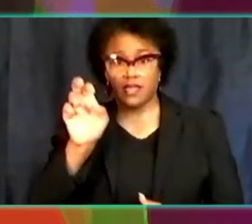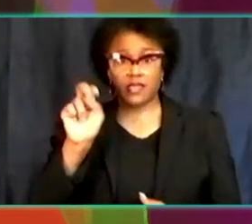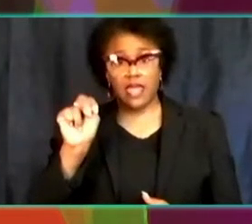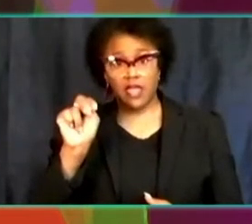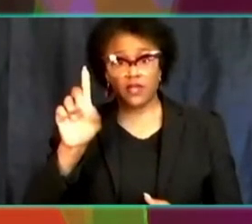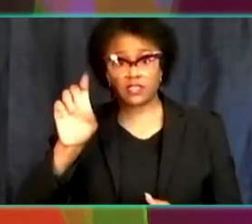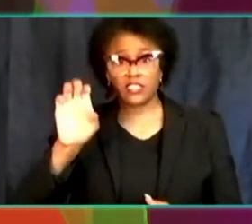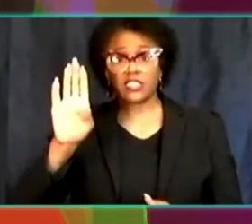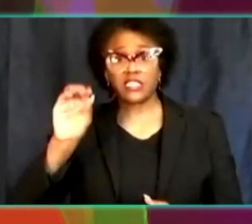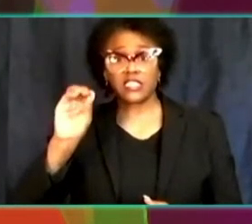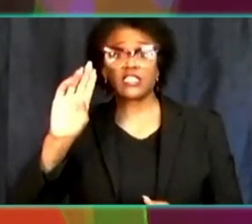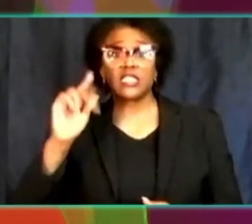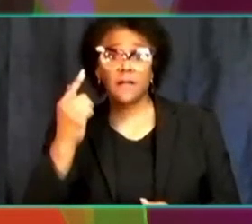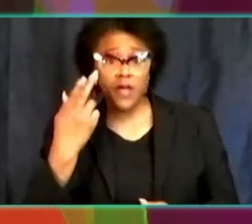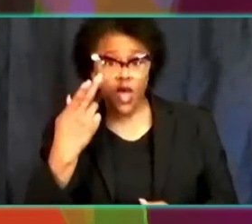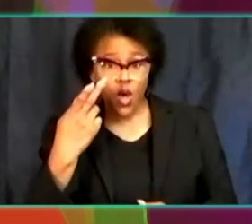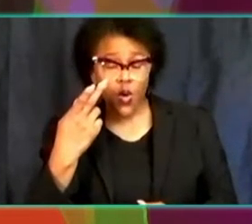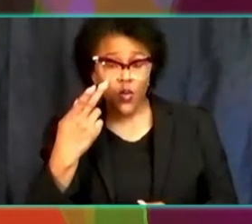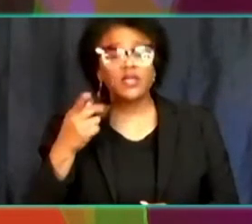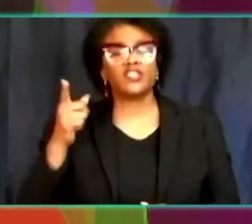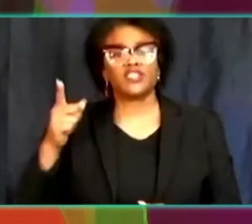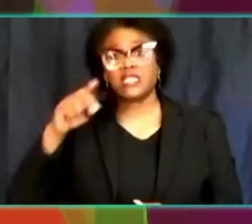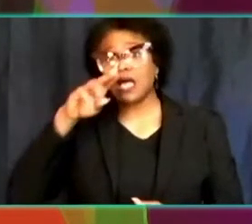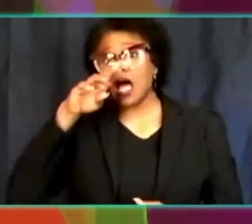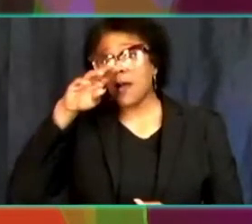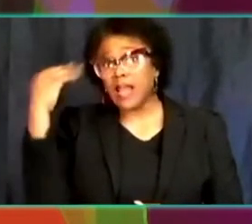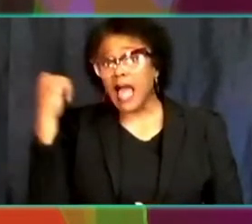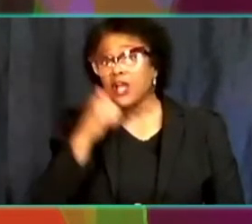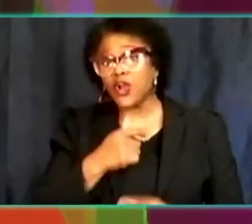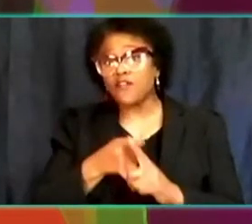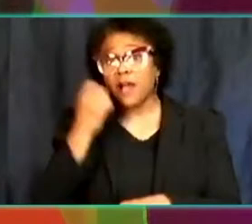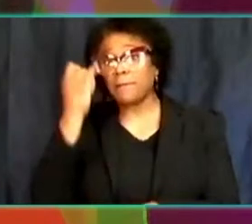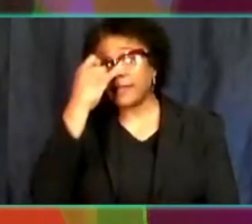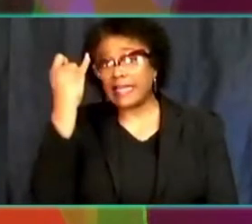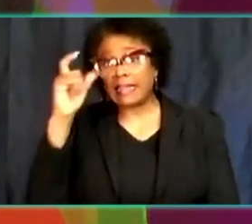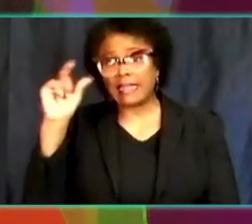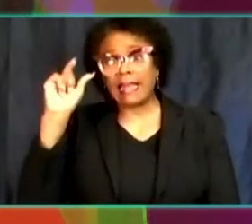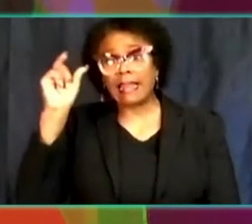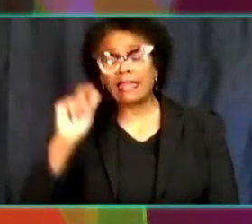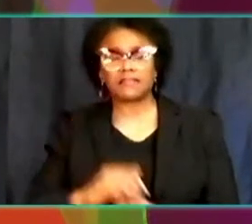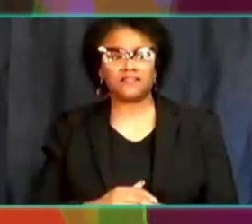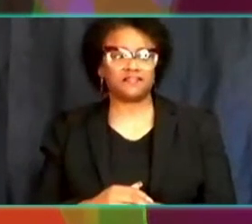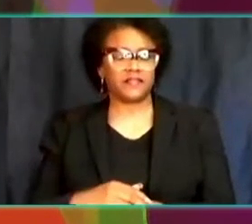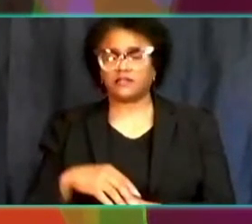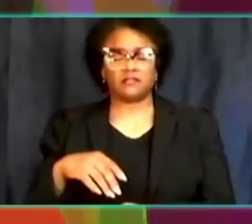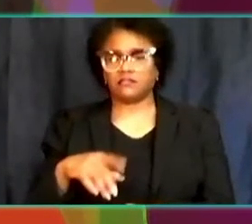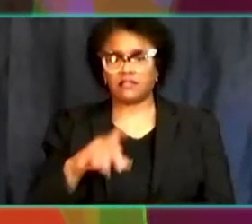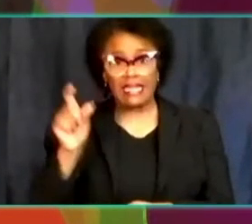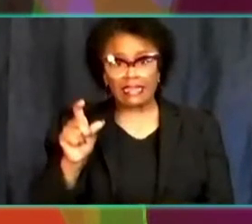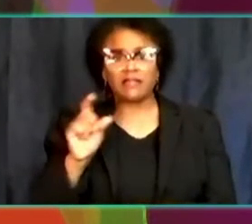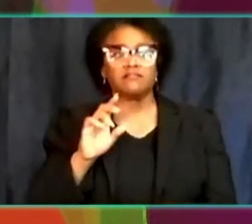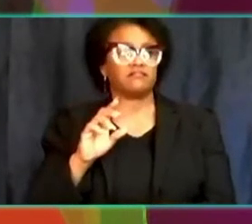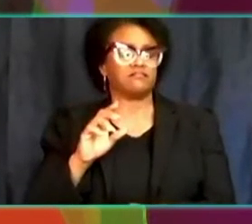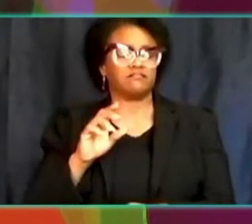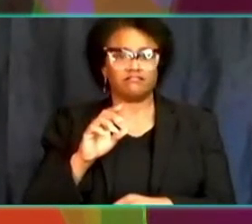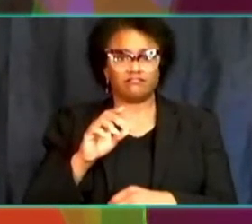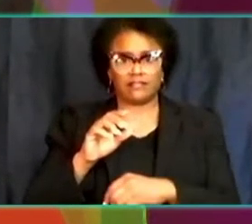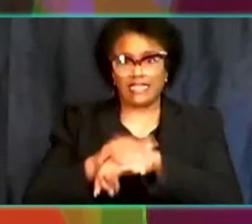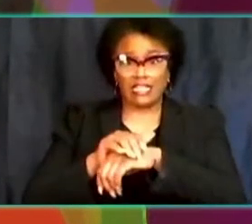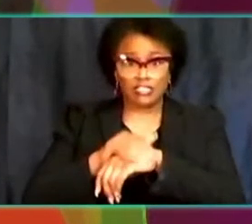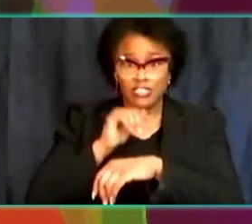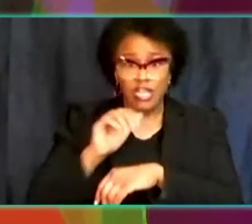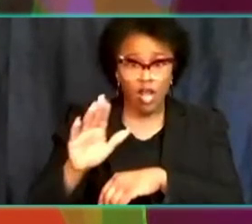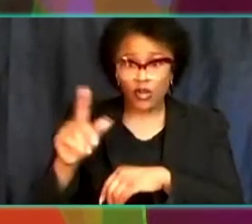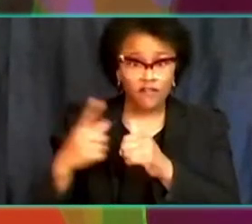is actually Italian. She's a Black girl from Italy. So English is her first language. So my first comic was with an artist who didn't